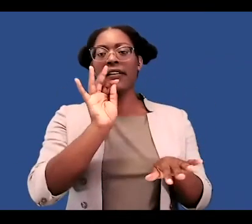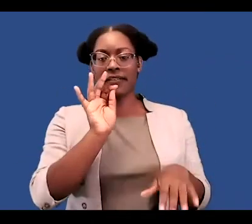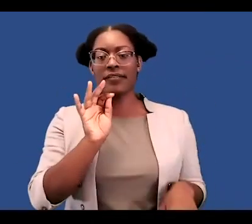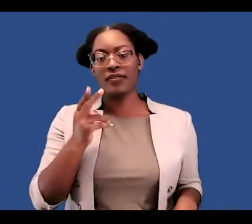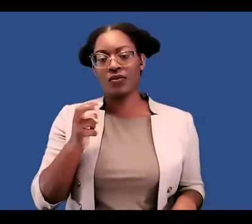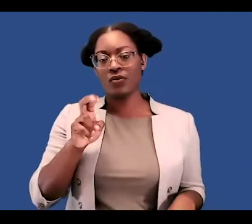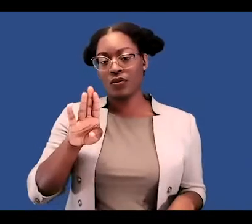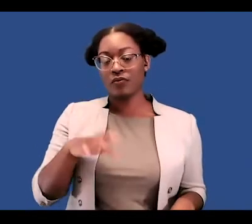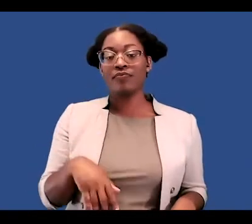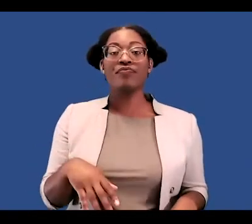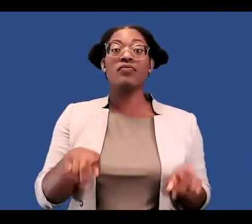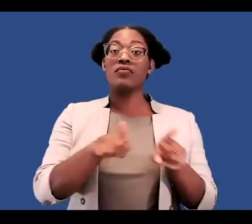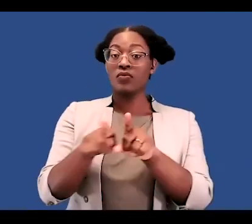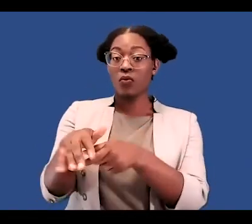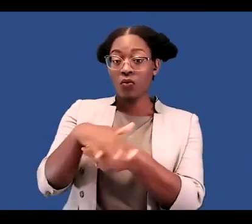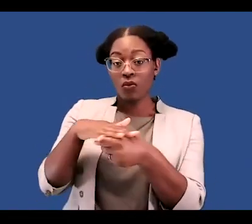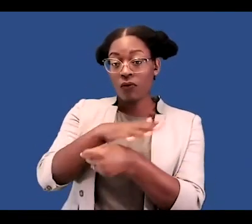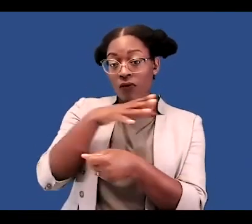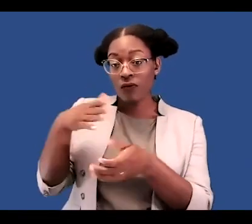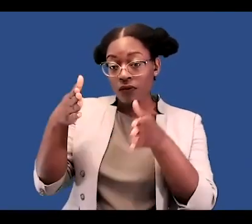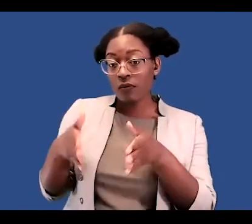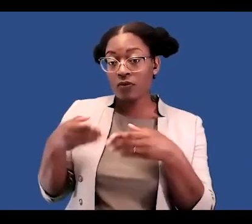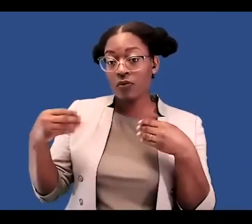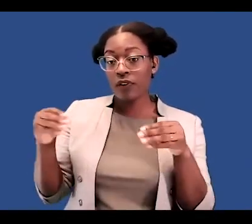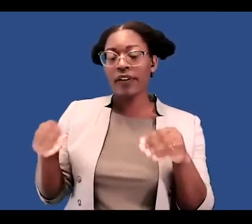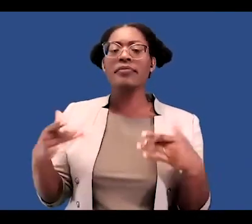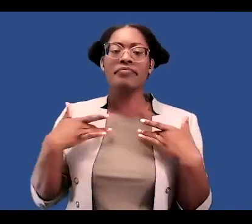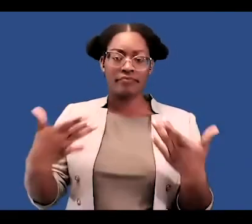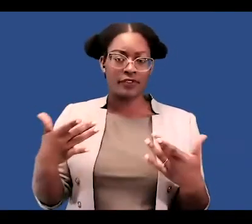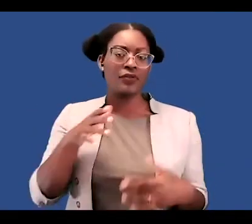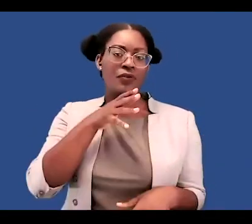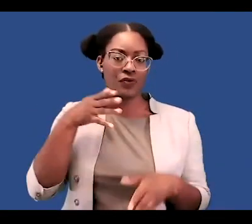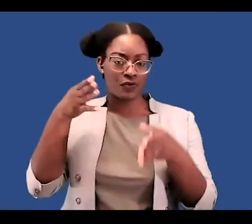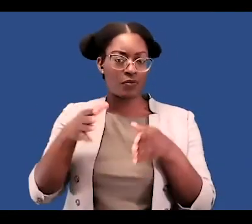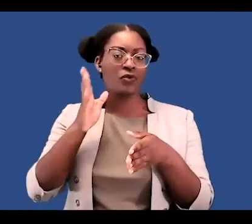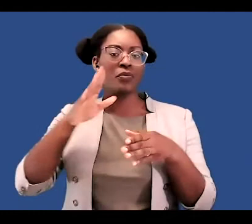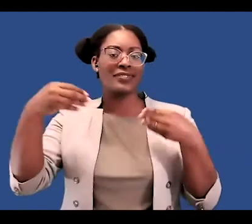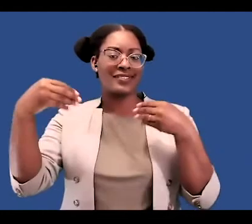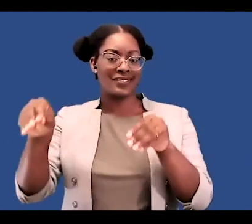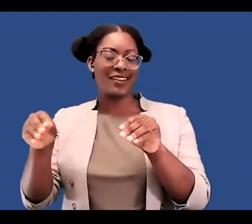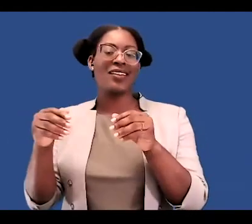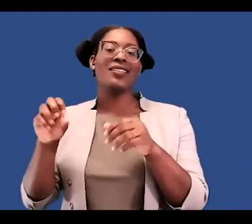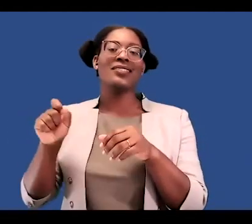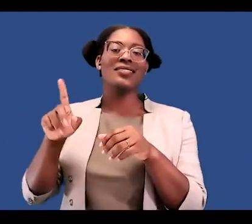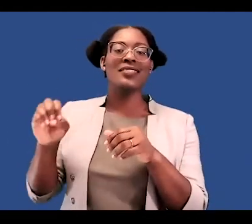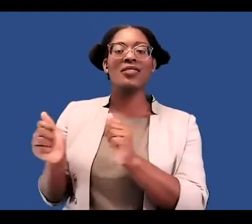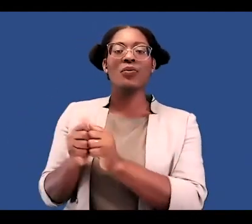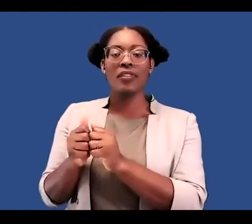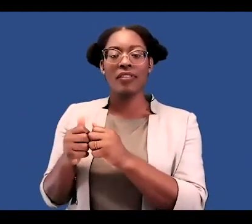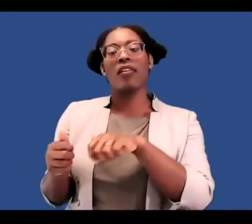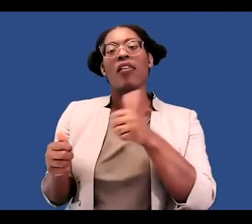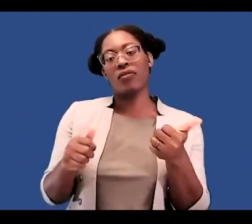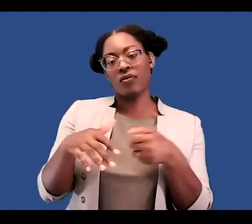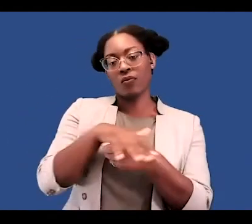You can also get it from farmers markets, like local farmers markets. Mostly farmers have them on sale with other vegetables at local weekly